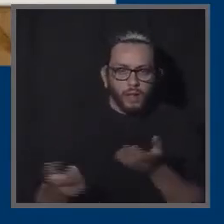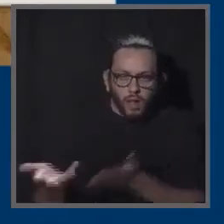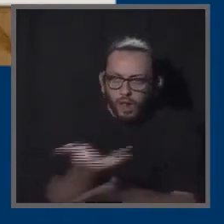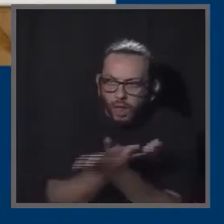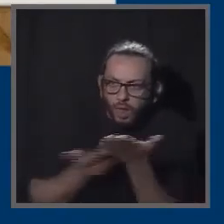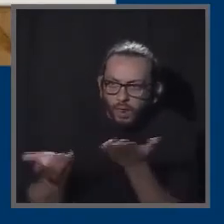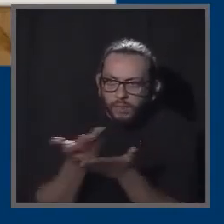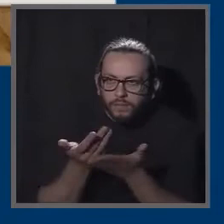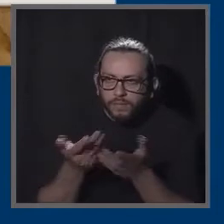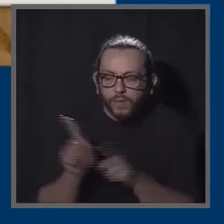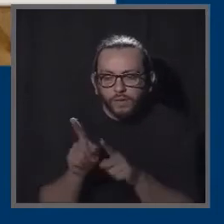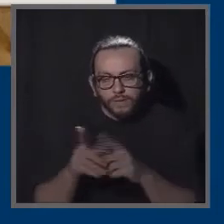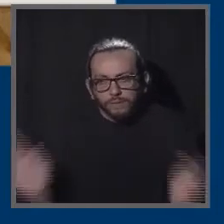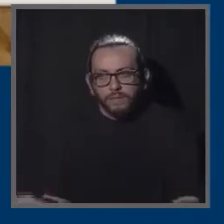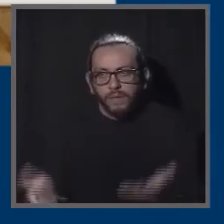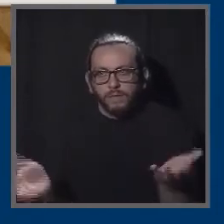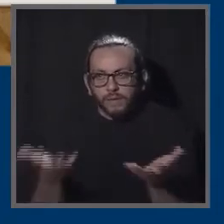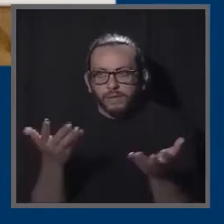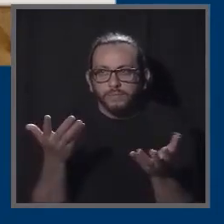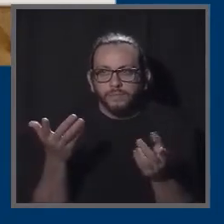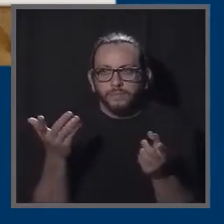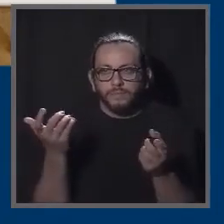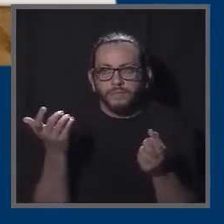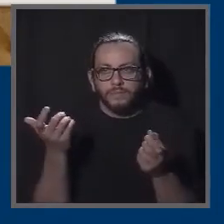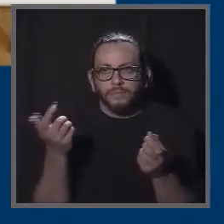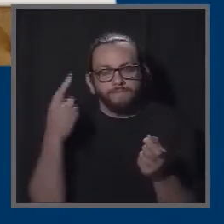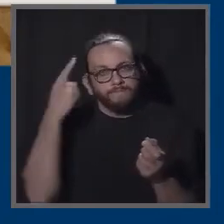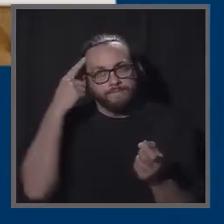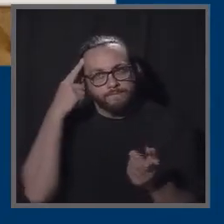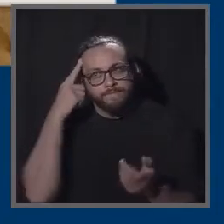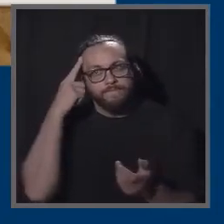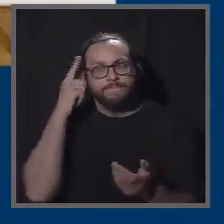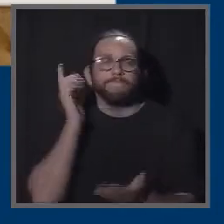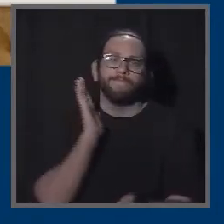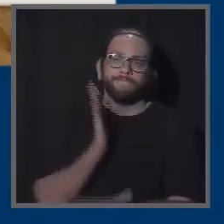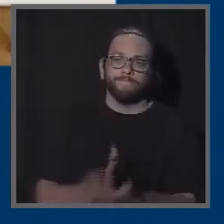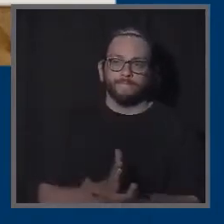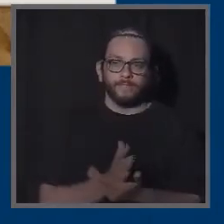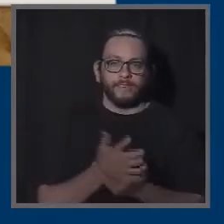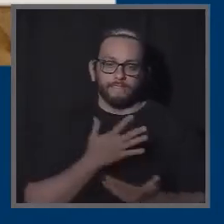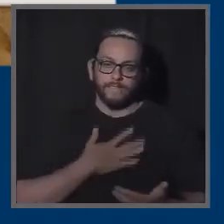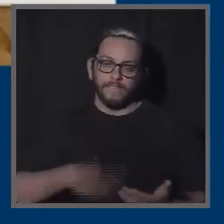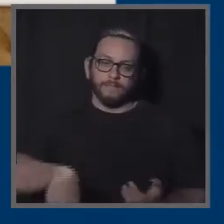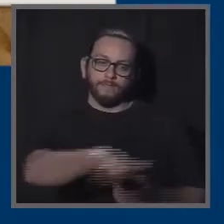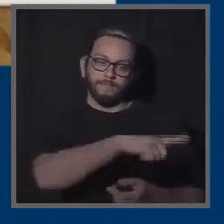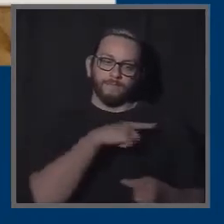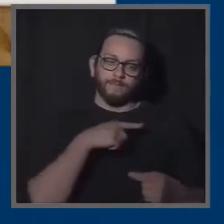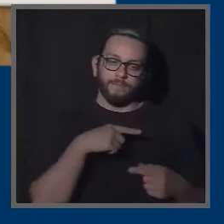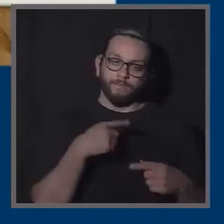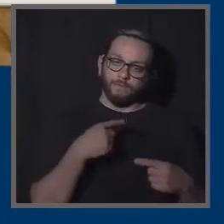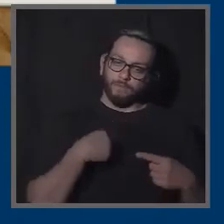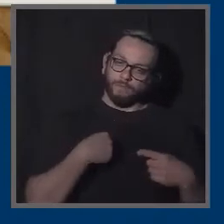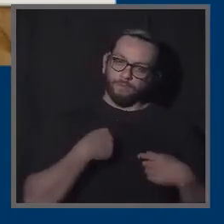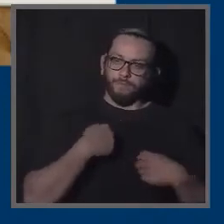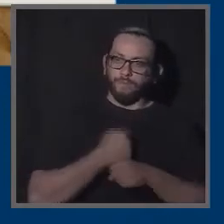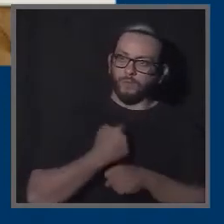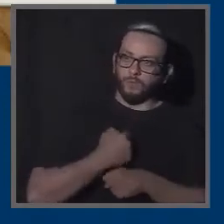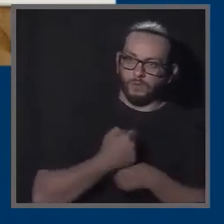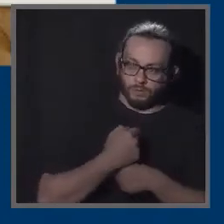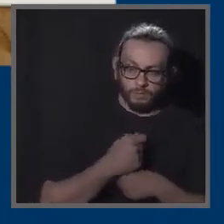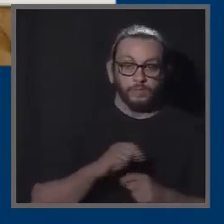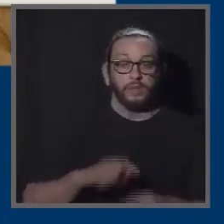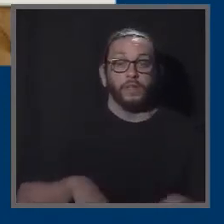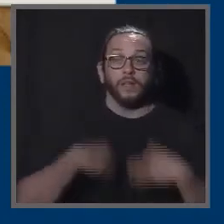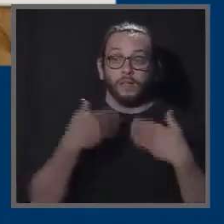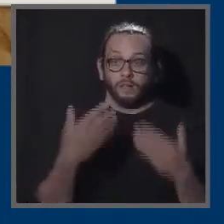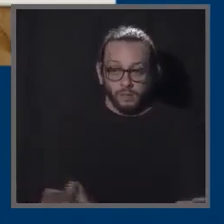approaches to decision-making. So in a range of different ways, local people would choose how the money would be